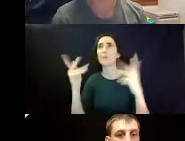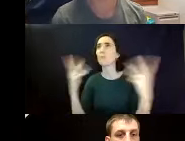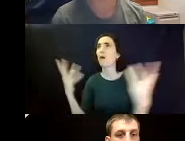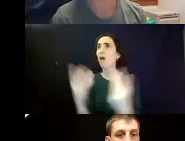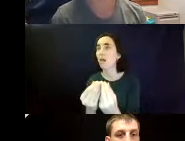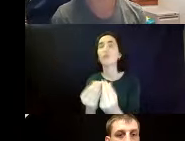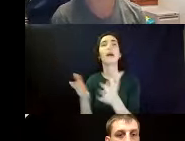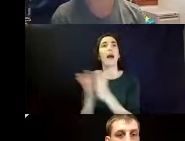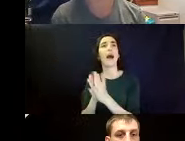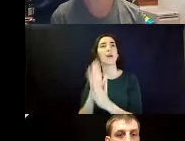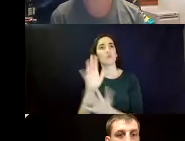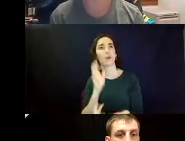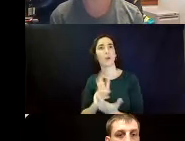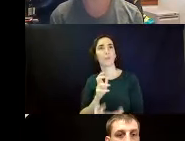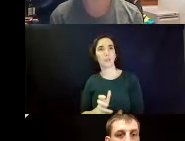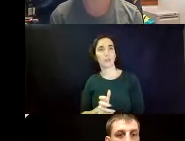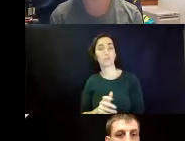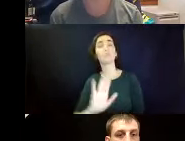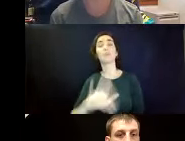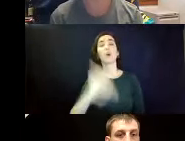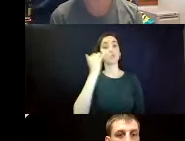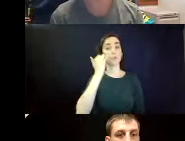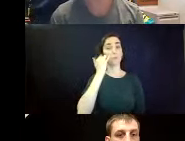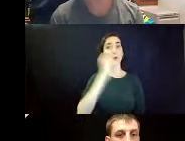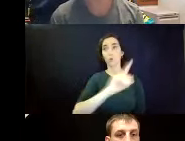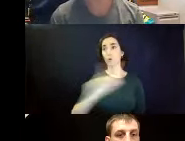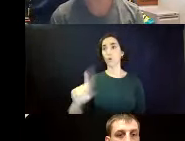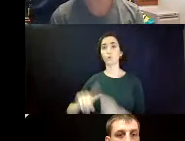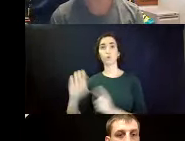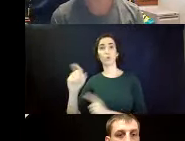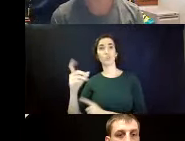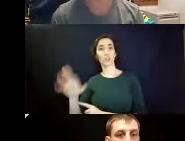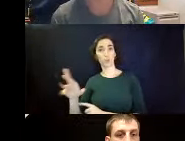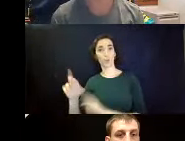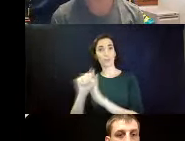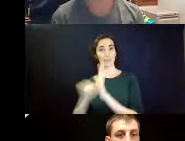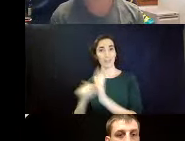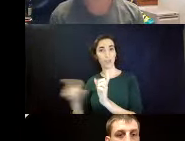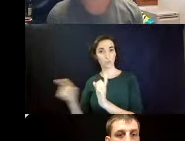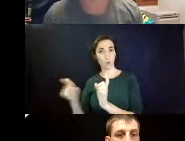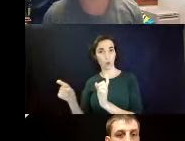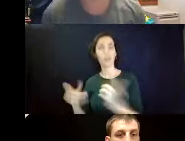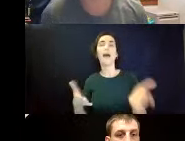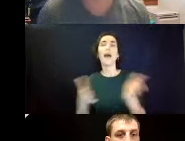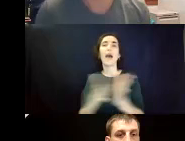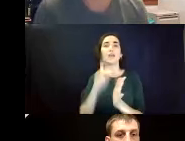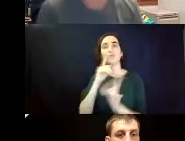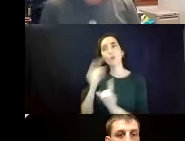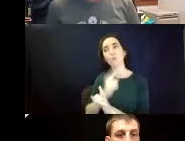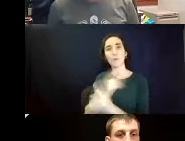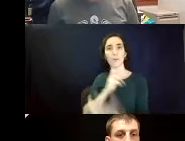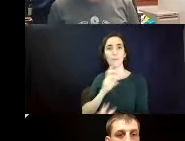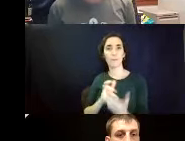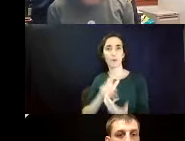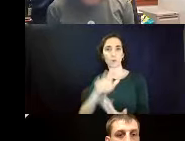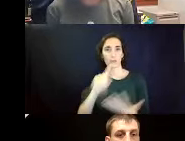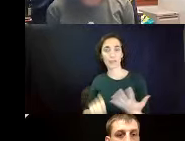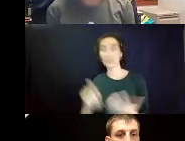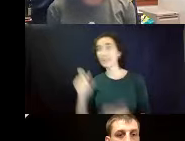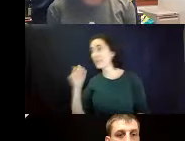you end up at one of our state run shelters, same thing, ask for reasonable accommodations. If they cannot